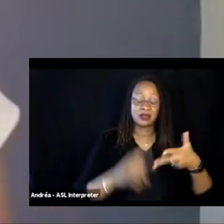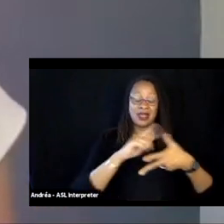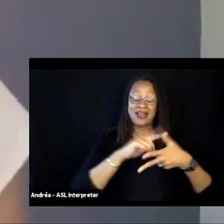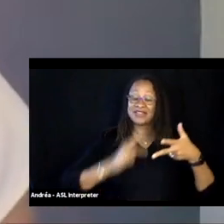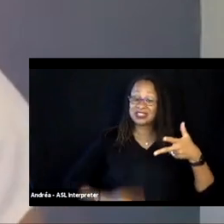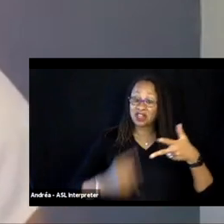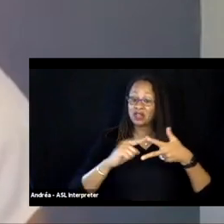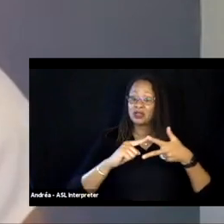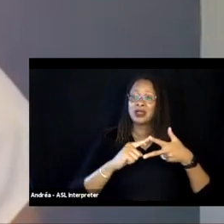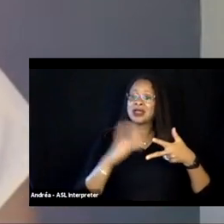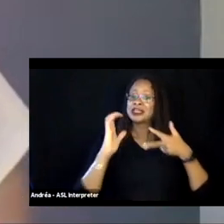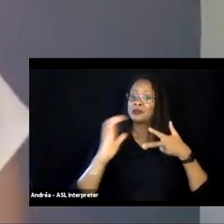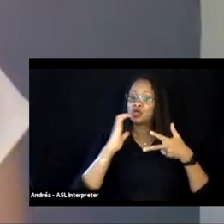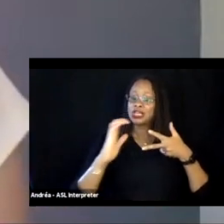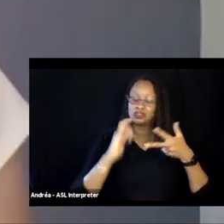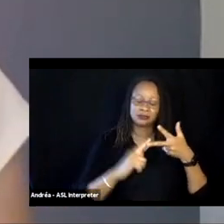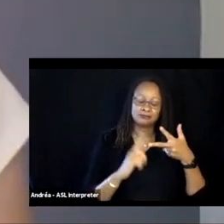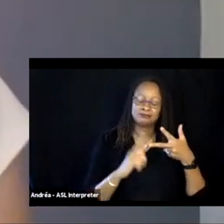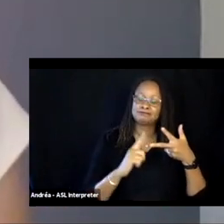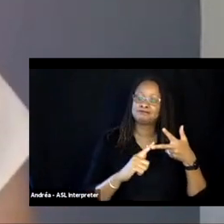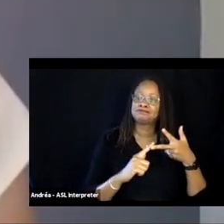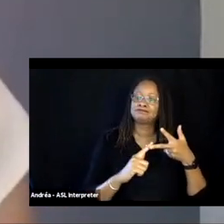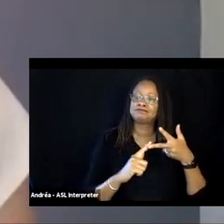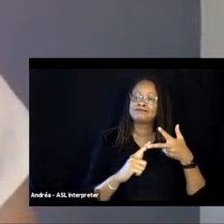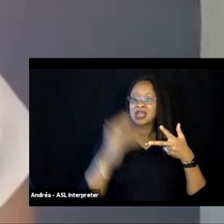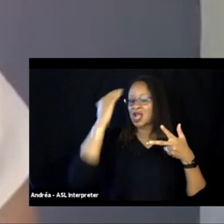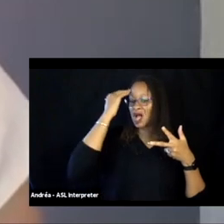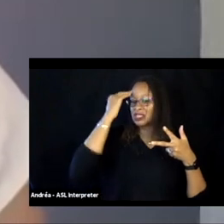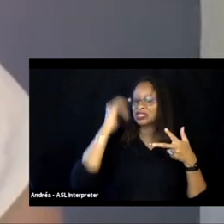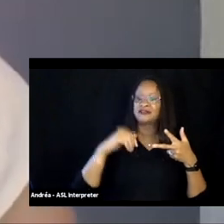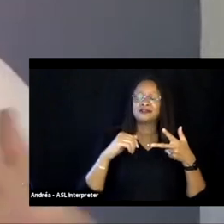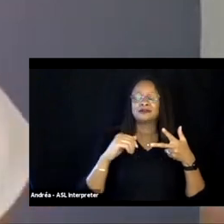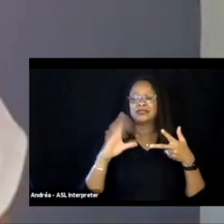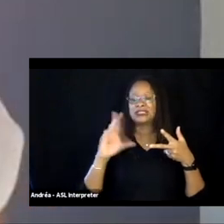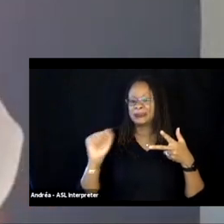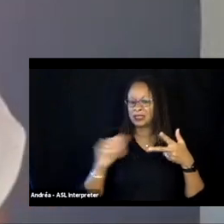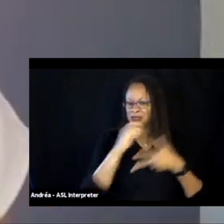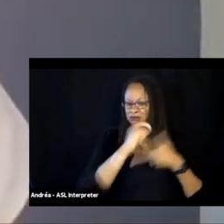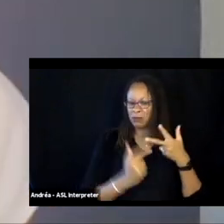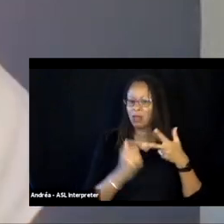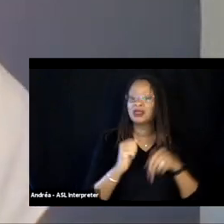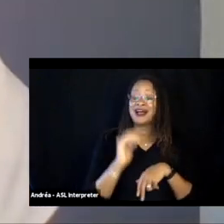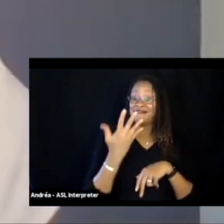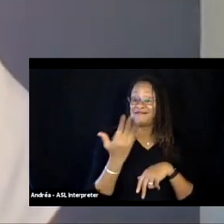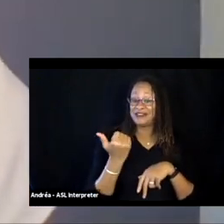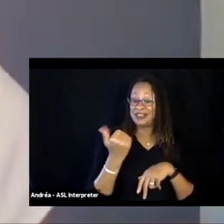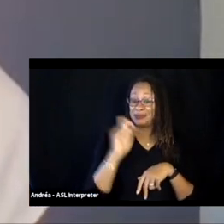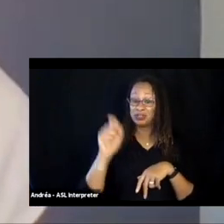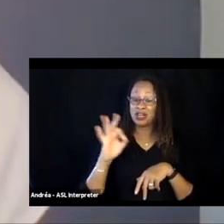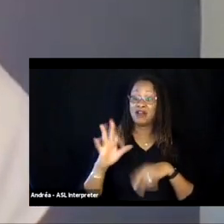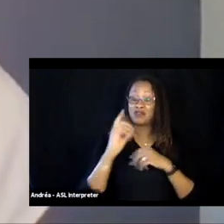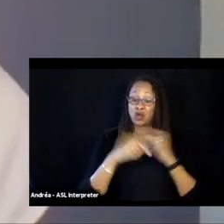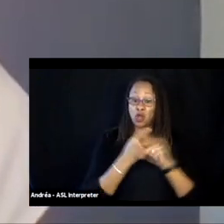the second is communication disabilities, and the third is cognitive disabilities. So 15% of the global population